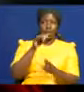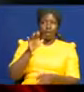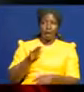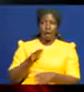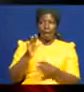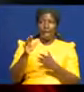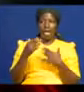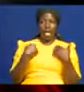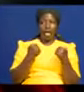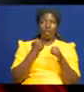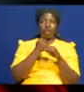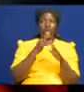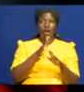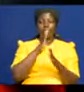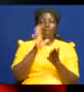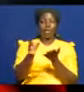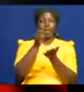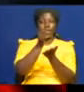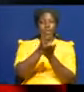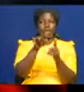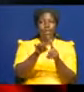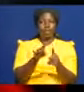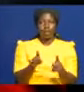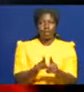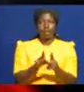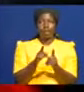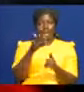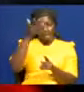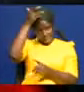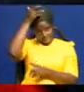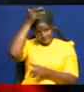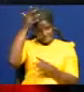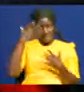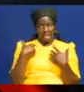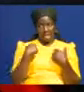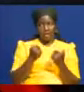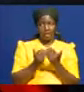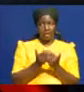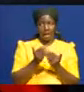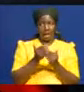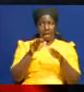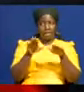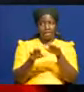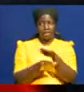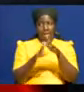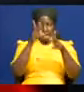be employed as general nurses and healthcare assistant professionals on a